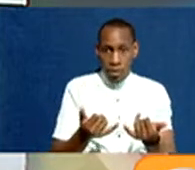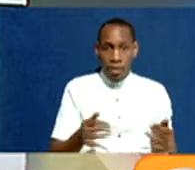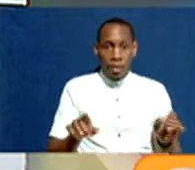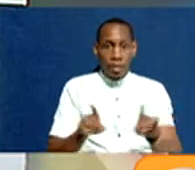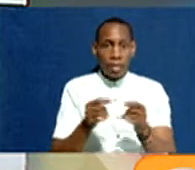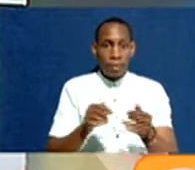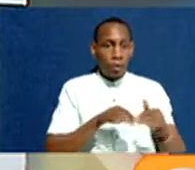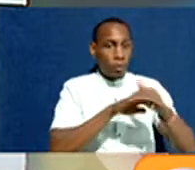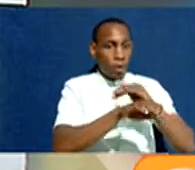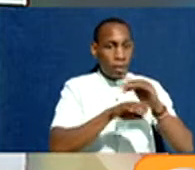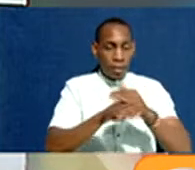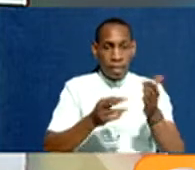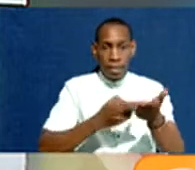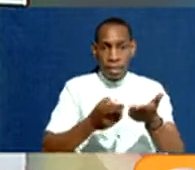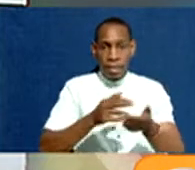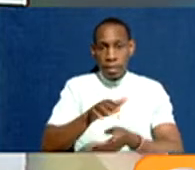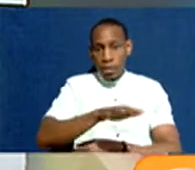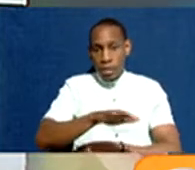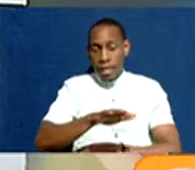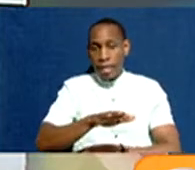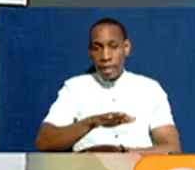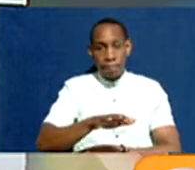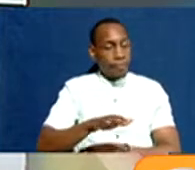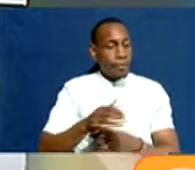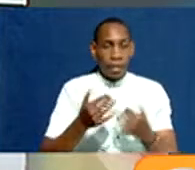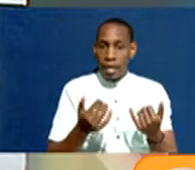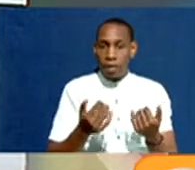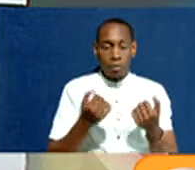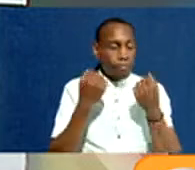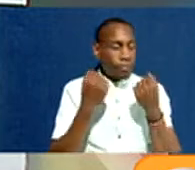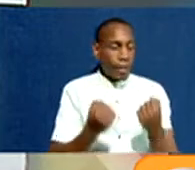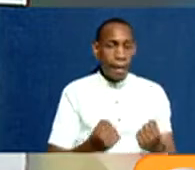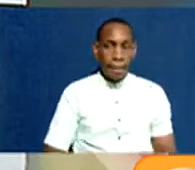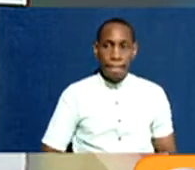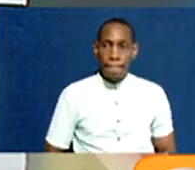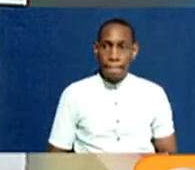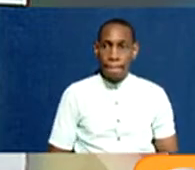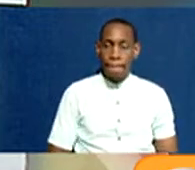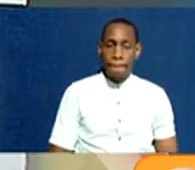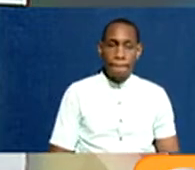and accessing registration points for them is an uphill task.